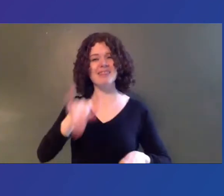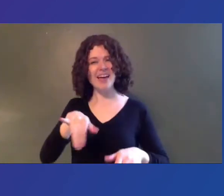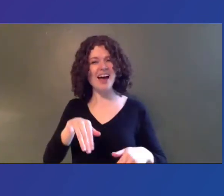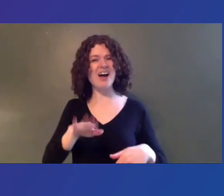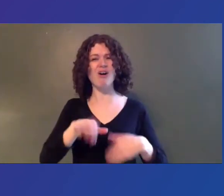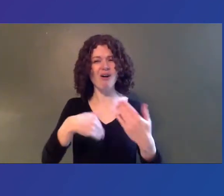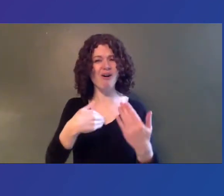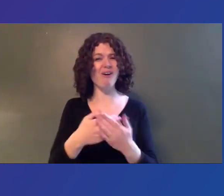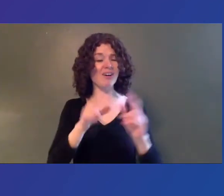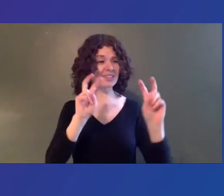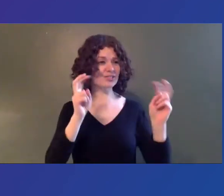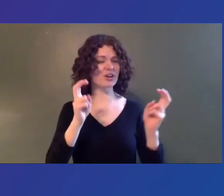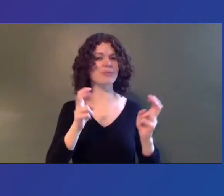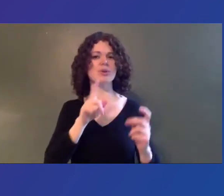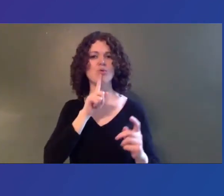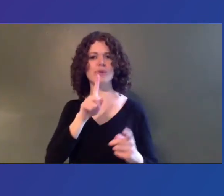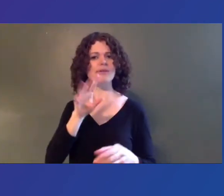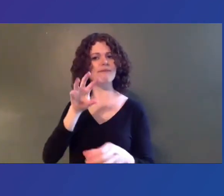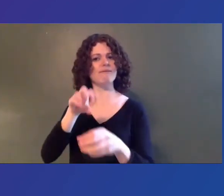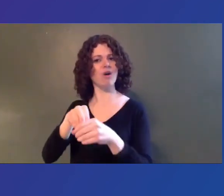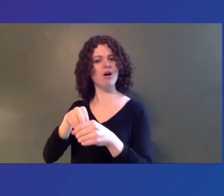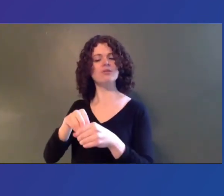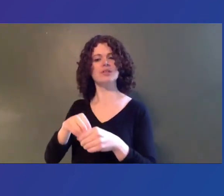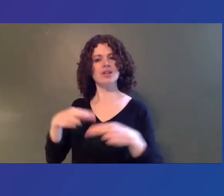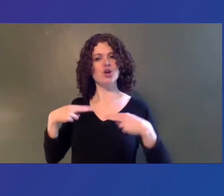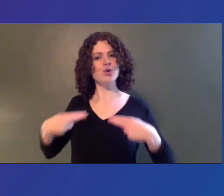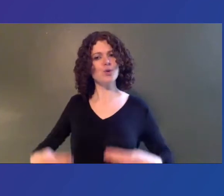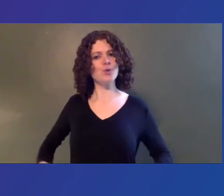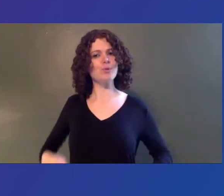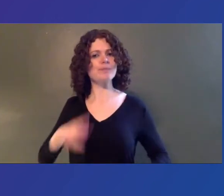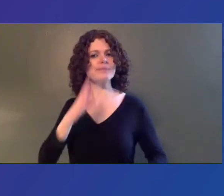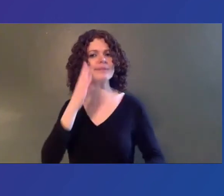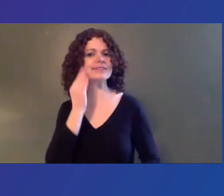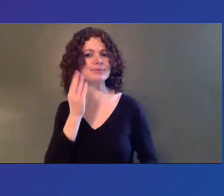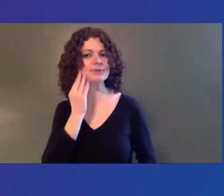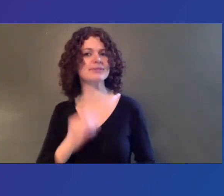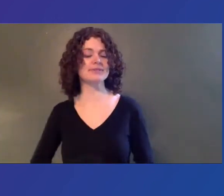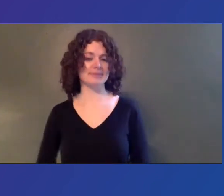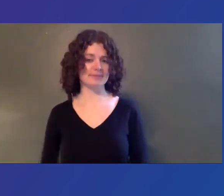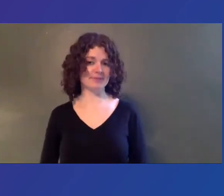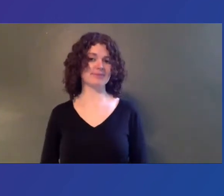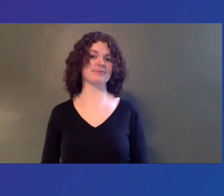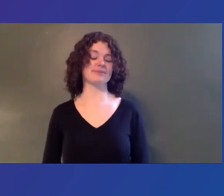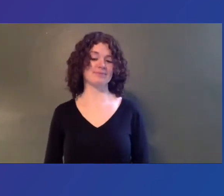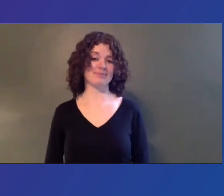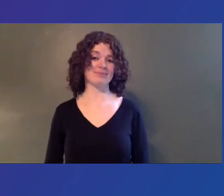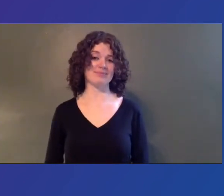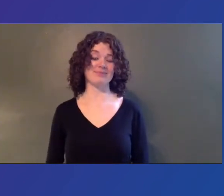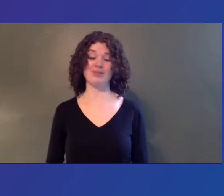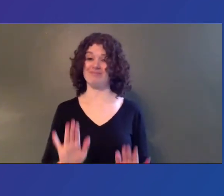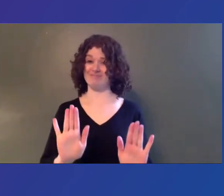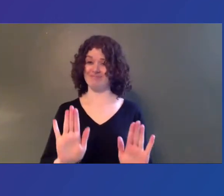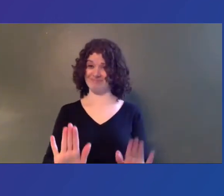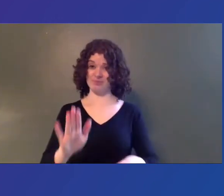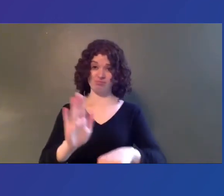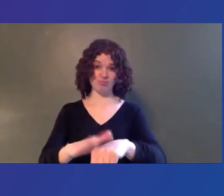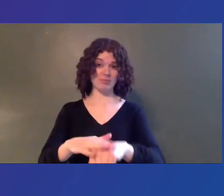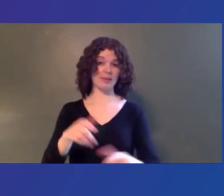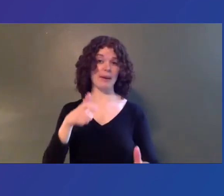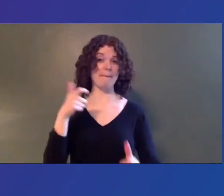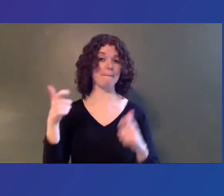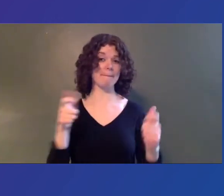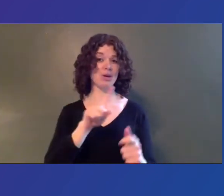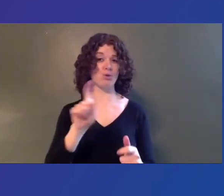all humanistic values. I'm wondering, and this is a big question here.